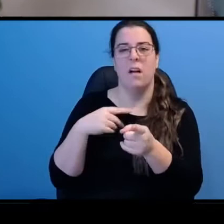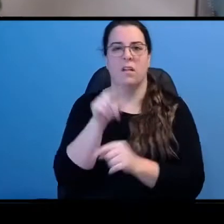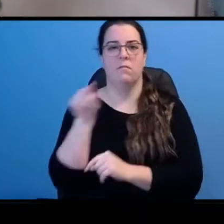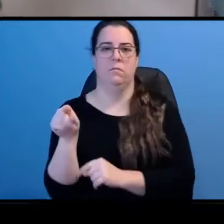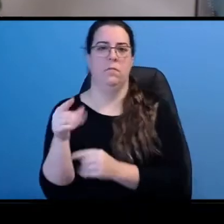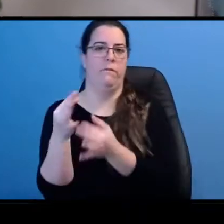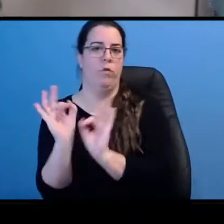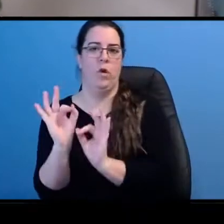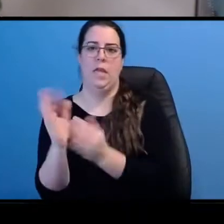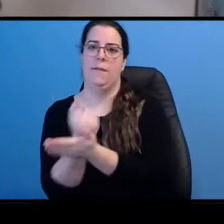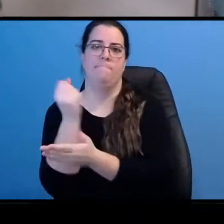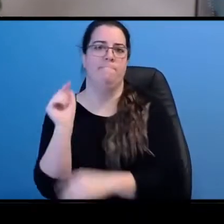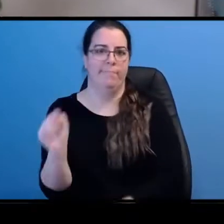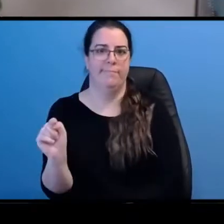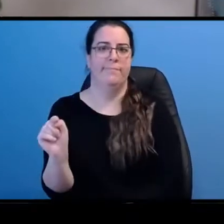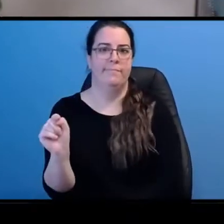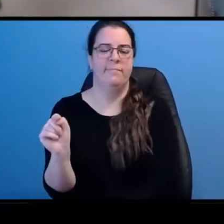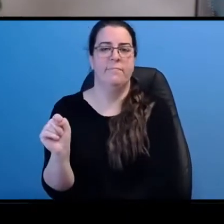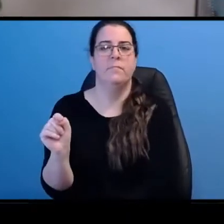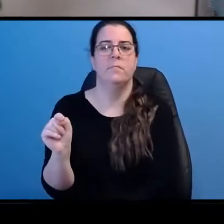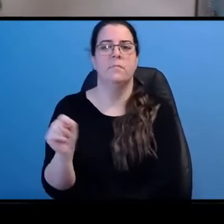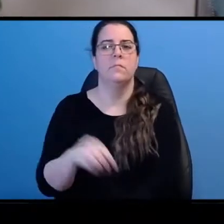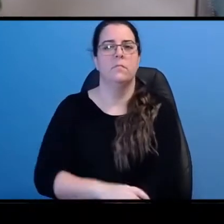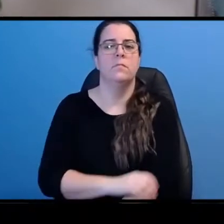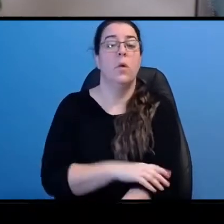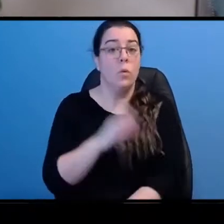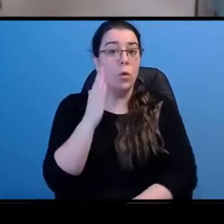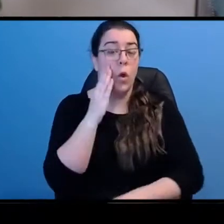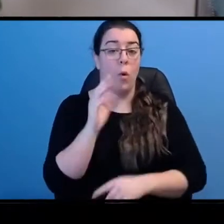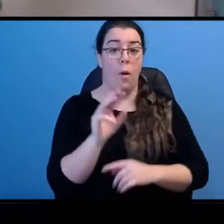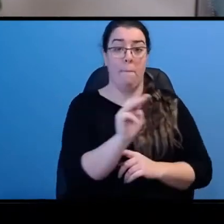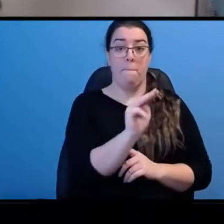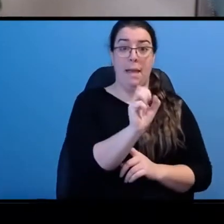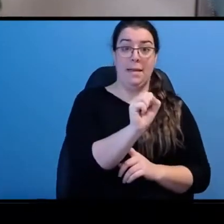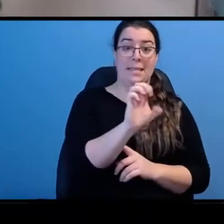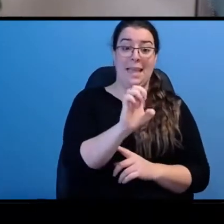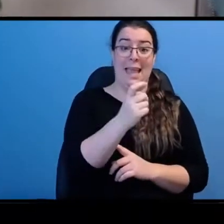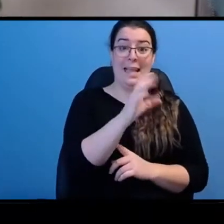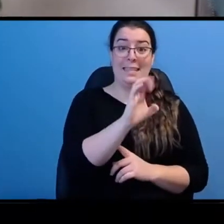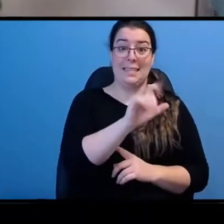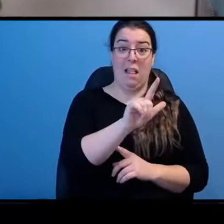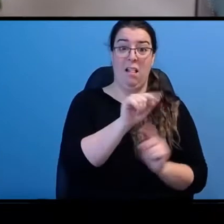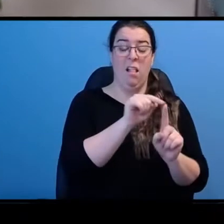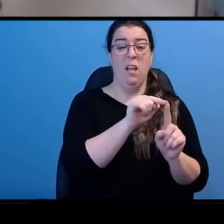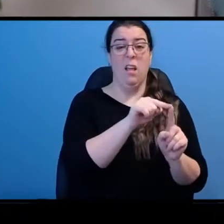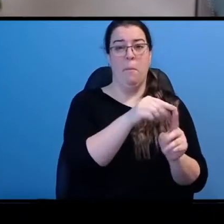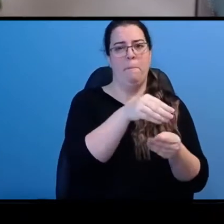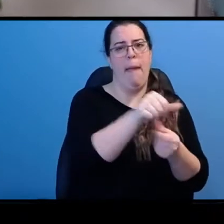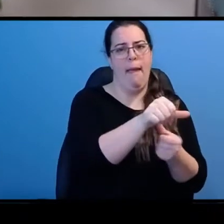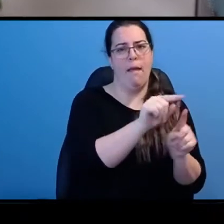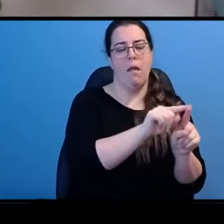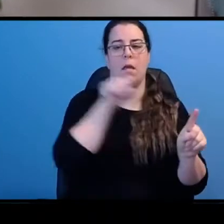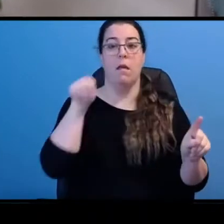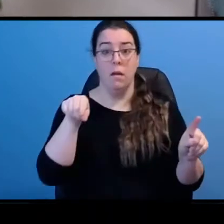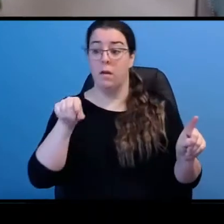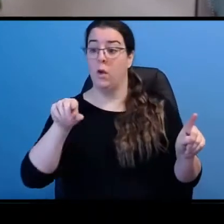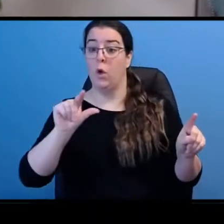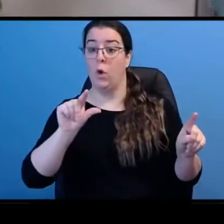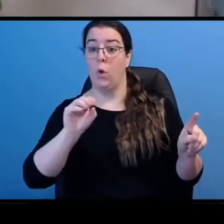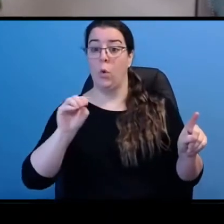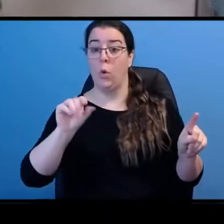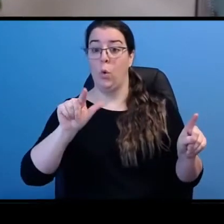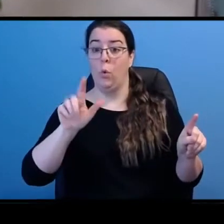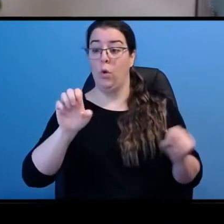lot of what you can do in Microsoft Excel, you can do in Google Sheets. And that's a program, so you can